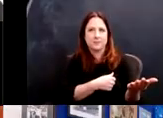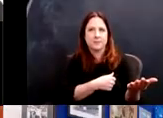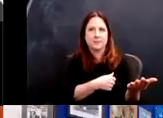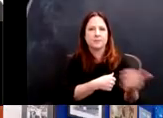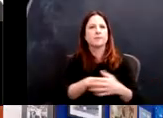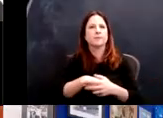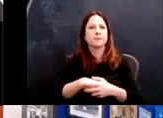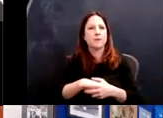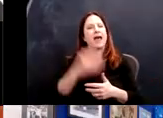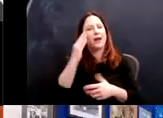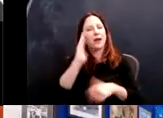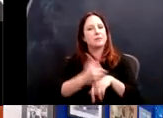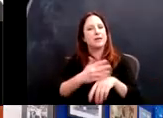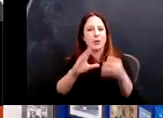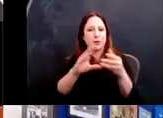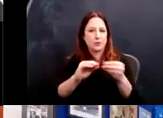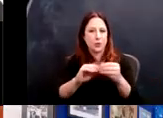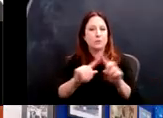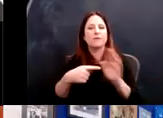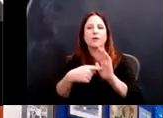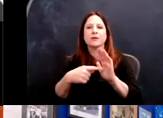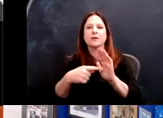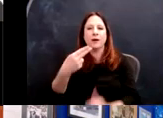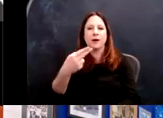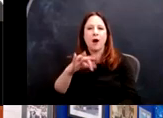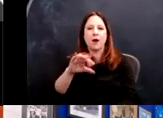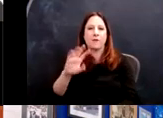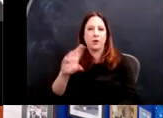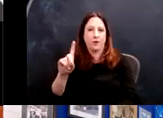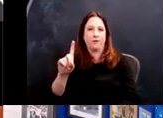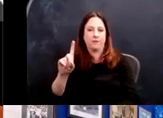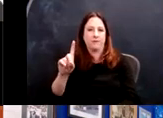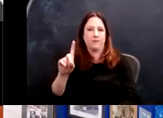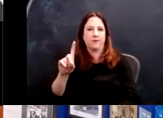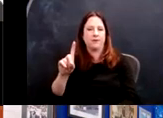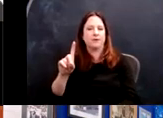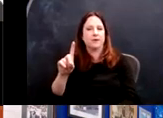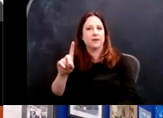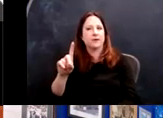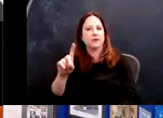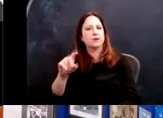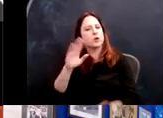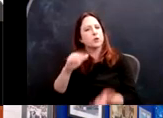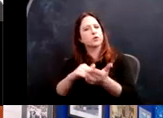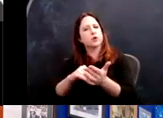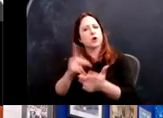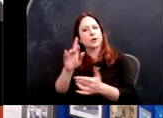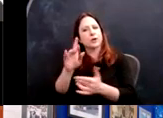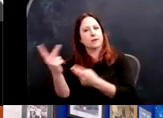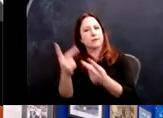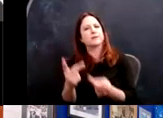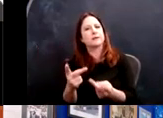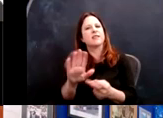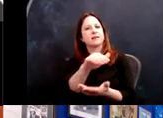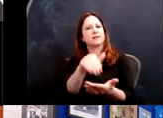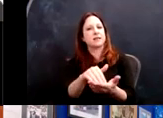it's anecdotal, but say in Hartford, the center that Dr. Kelly came down and visited, it was known as